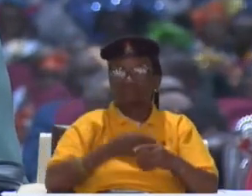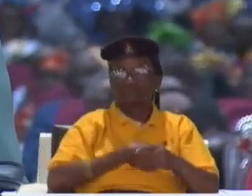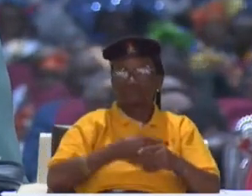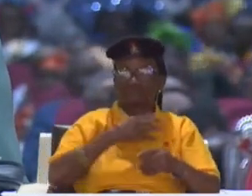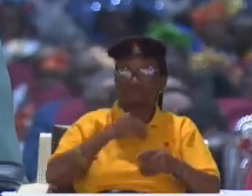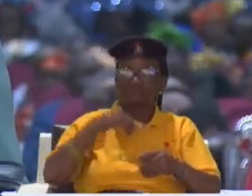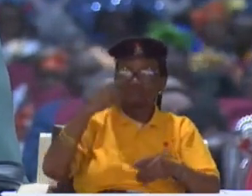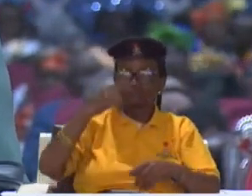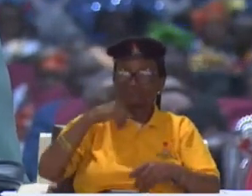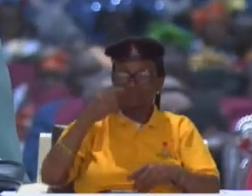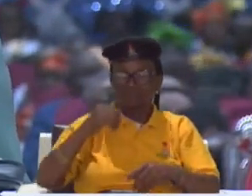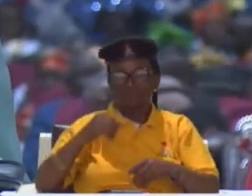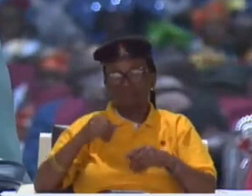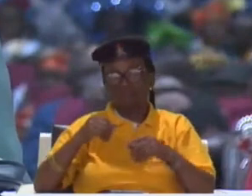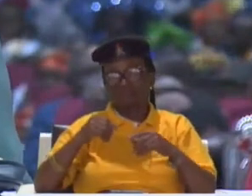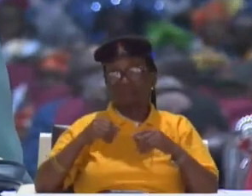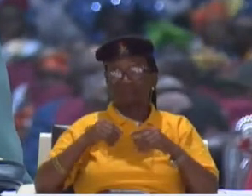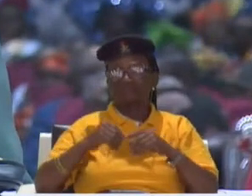that